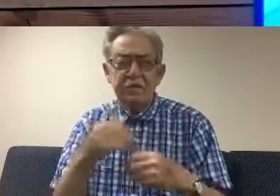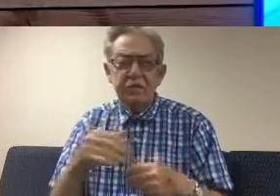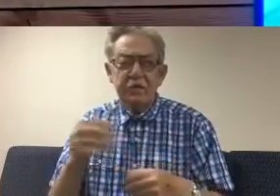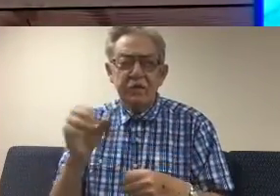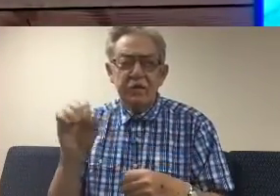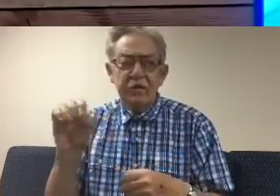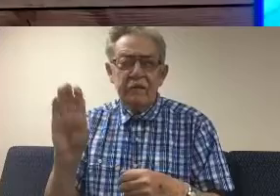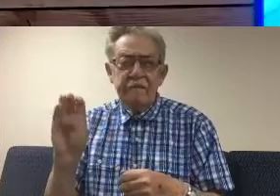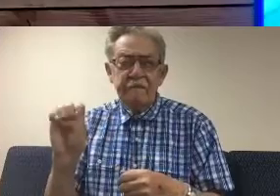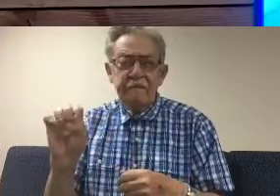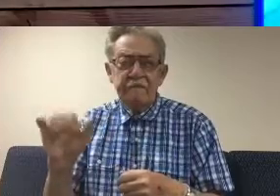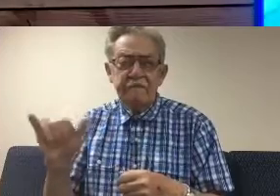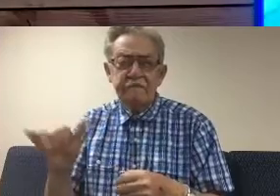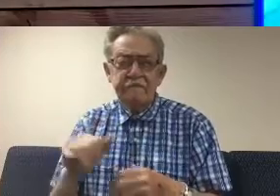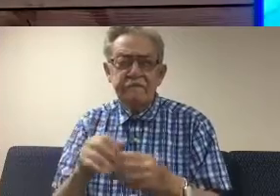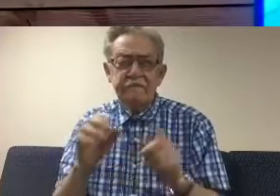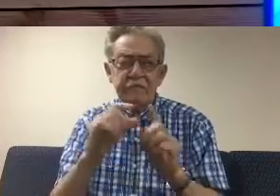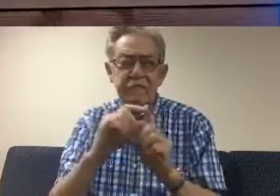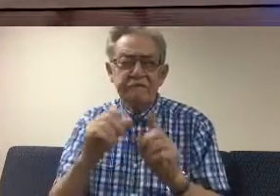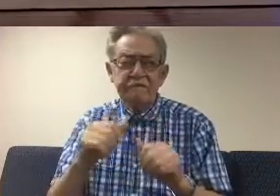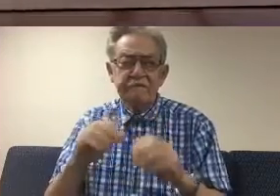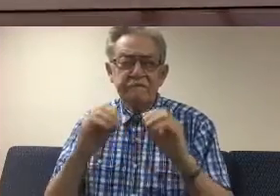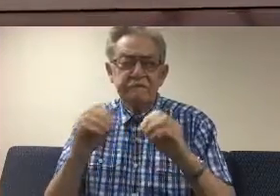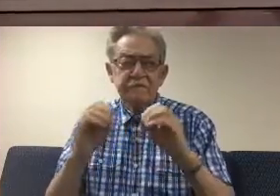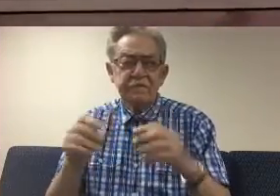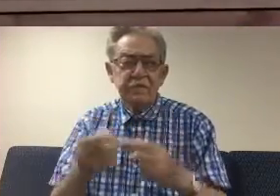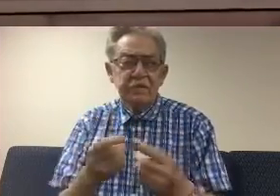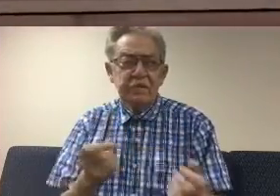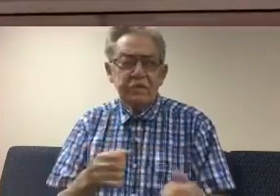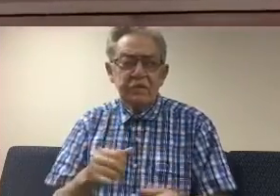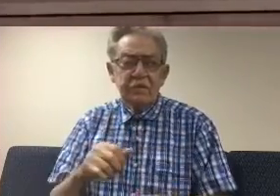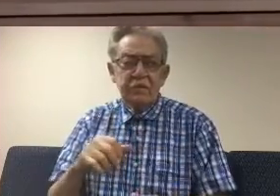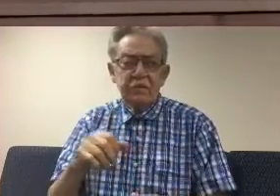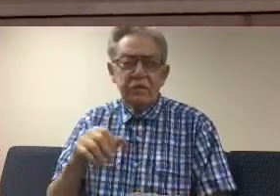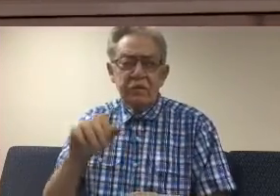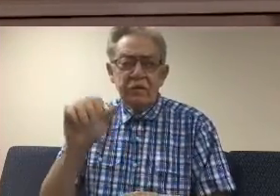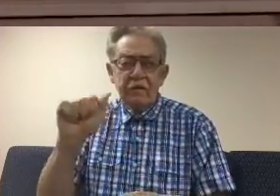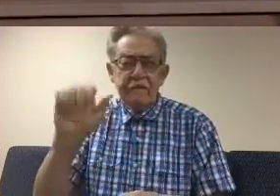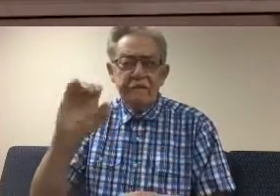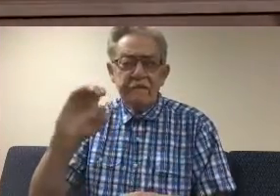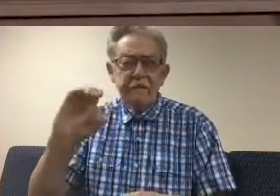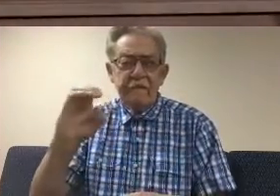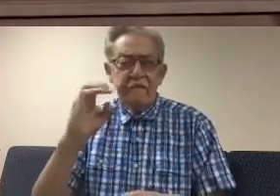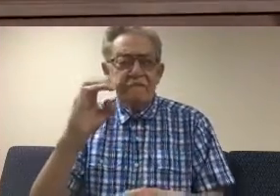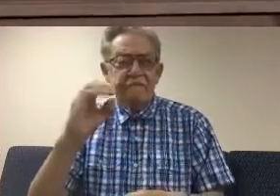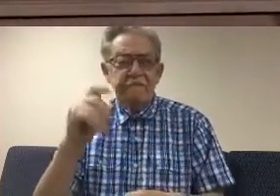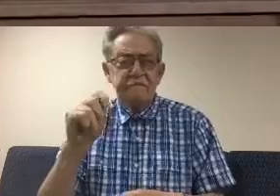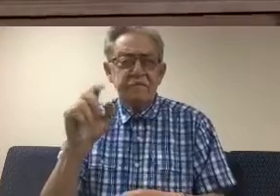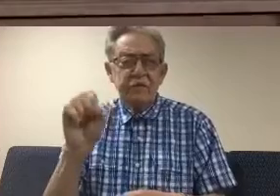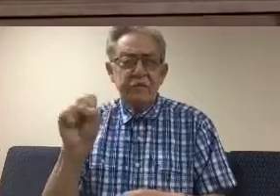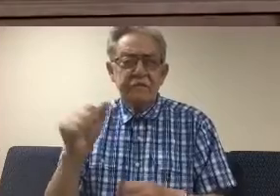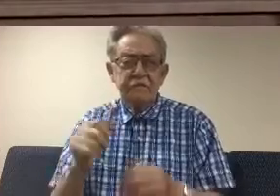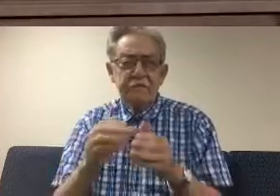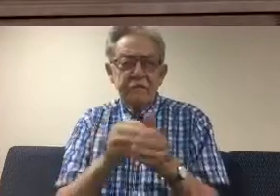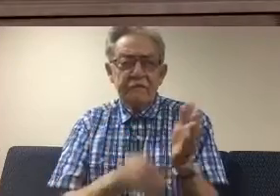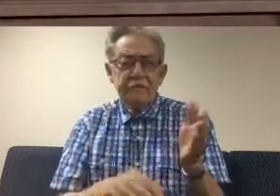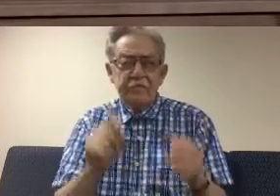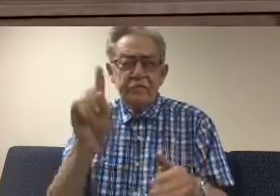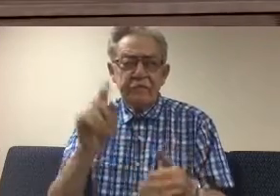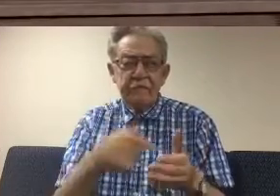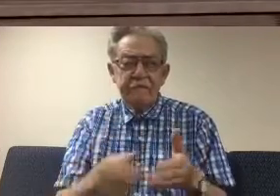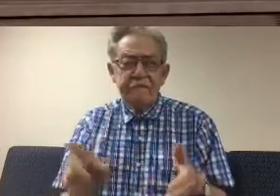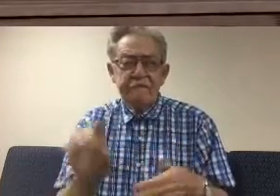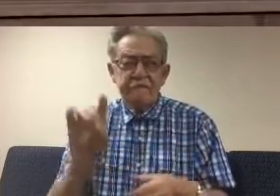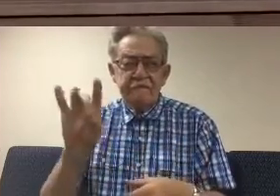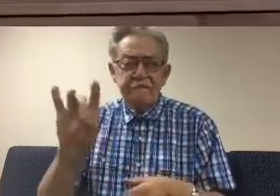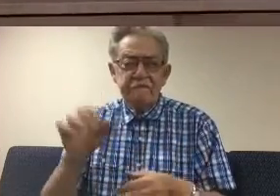of Jesus, all the way back from Acts 1:8 when he said, "You are to be my witnesses," all the way through as we're traveling, we are